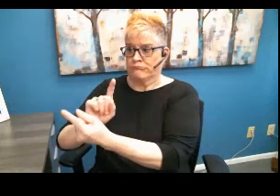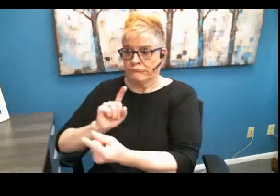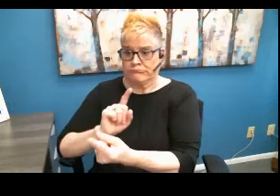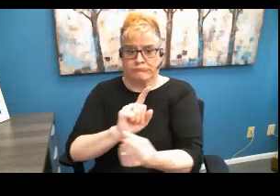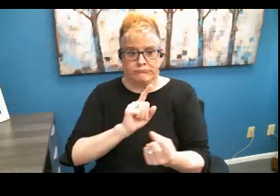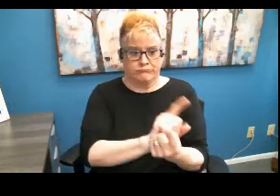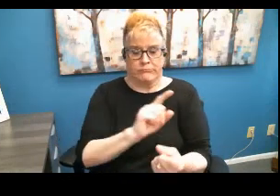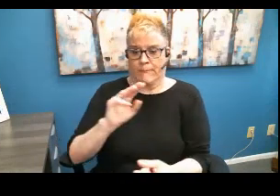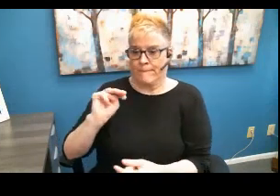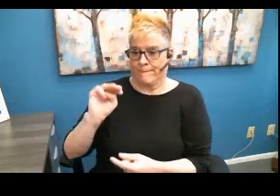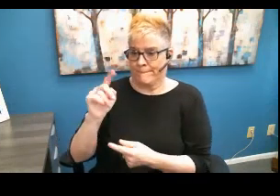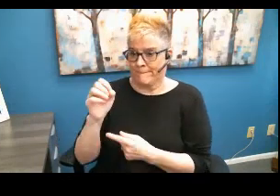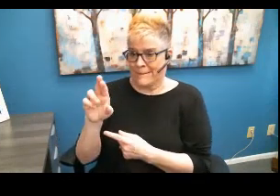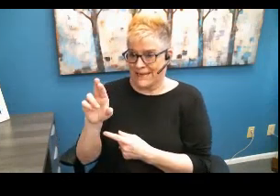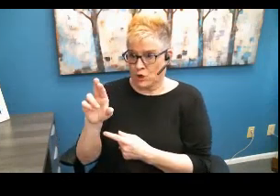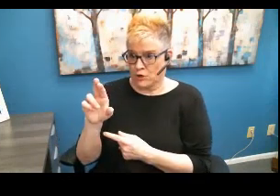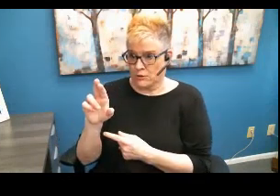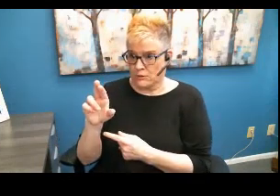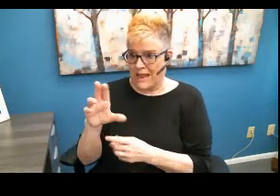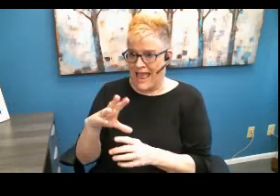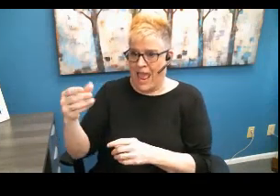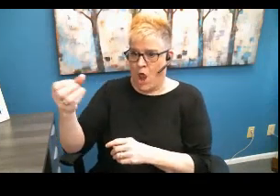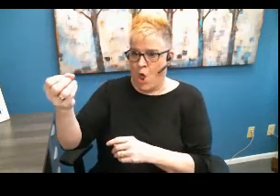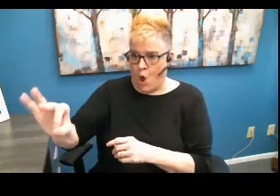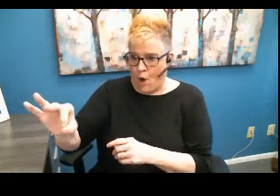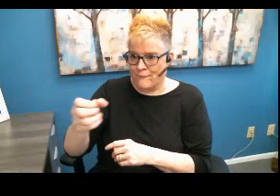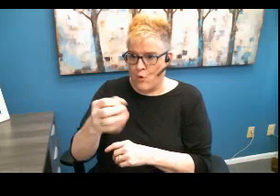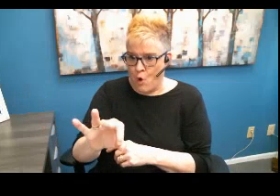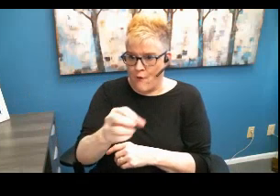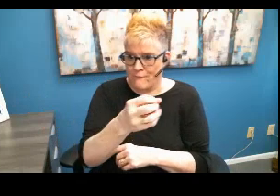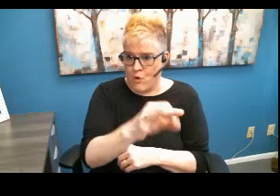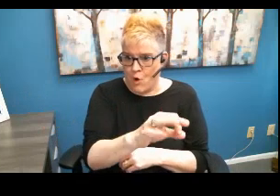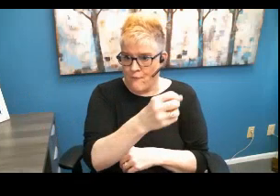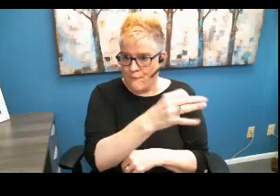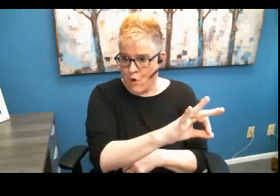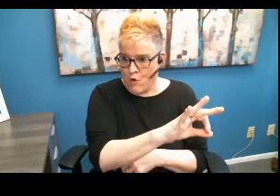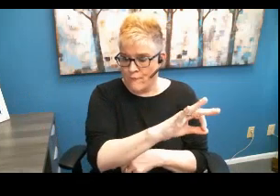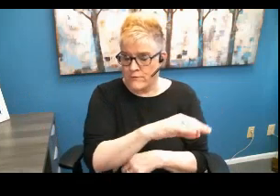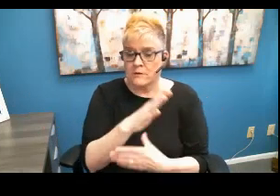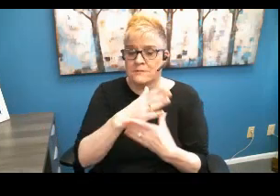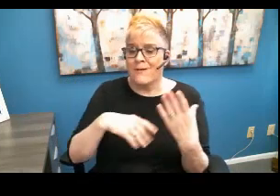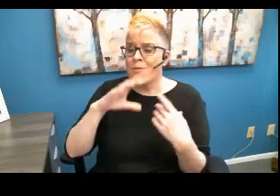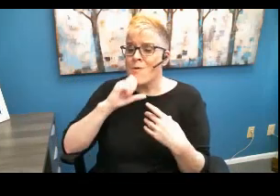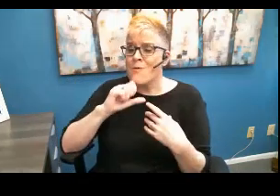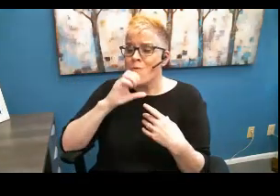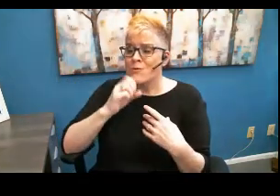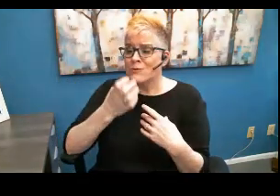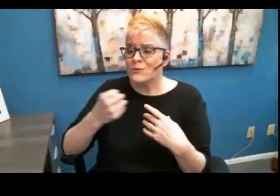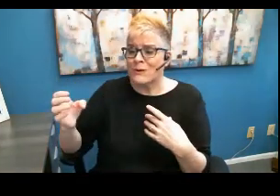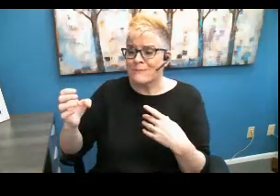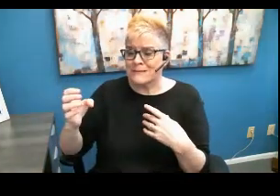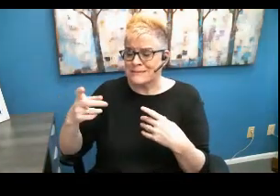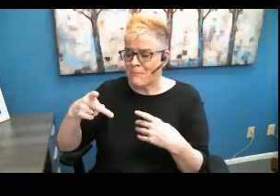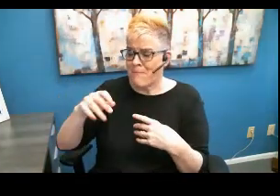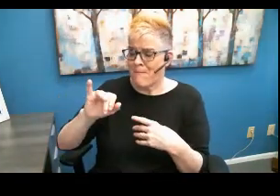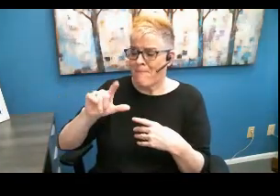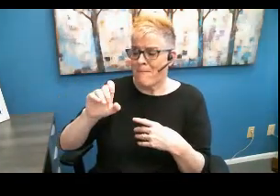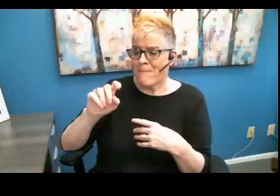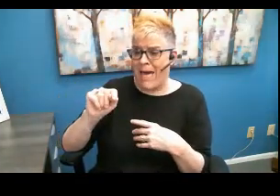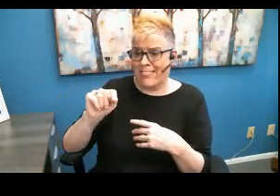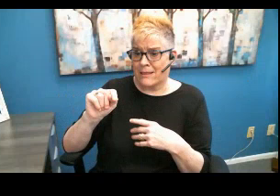service line, and we have to shut it off. Steve mentioned that some of the older equipment is still pilot operated. Some of